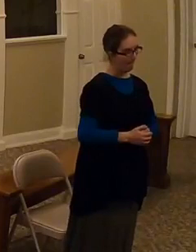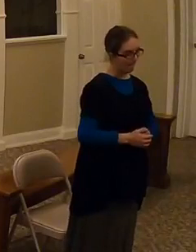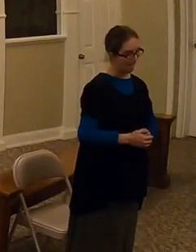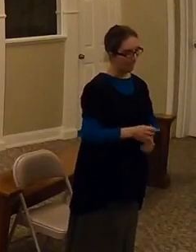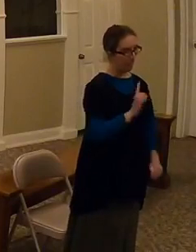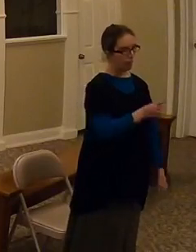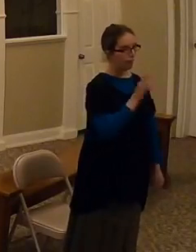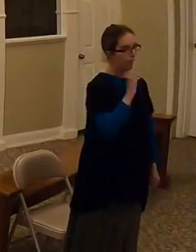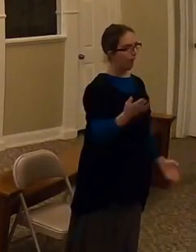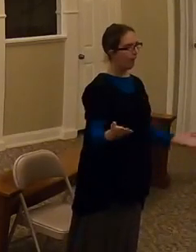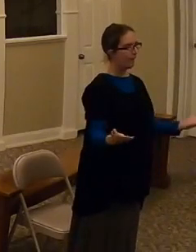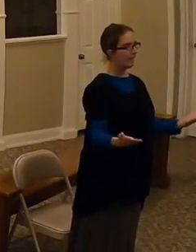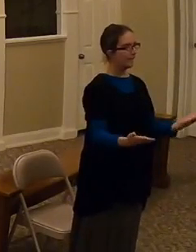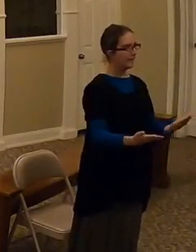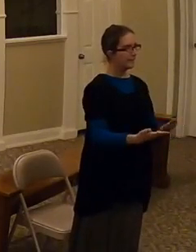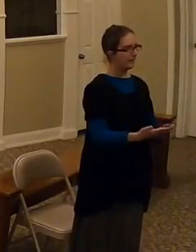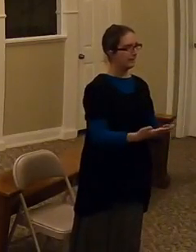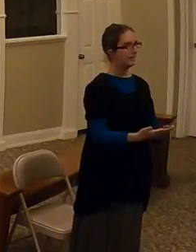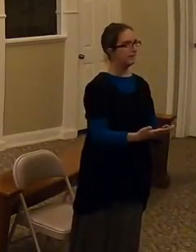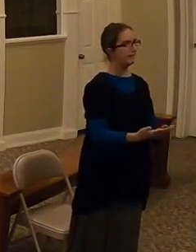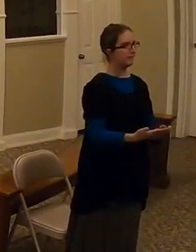Lord. I